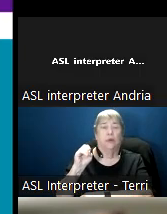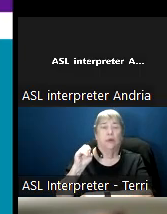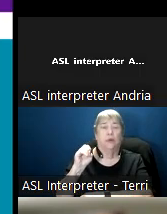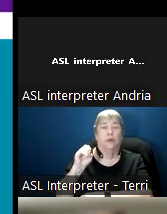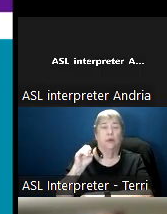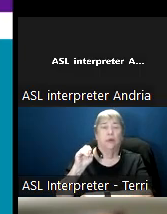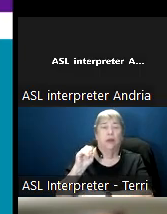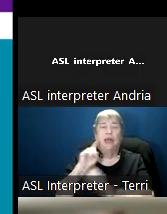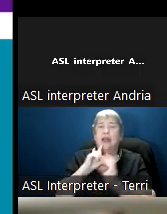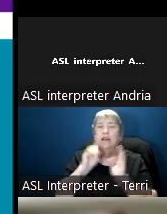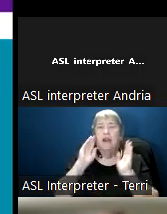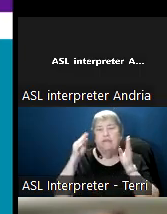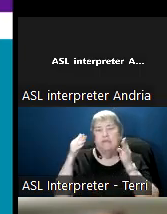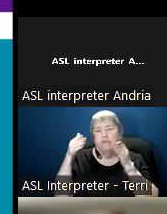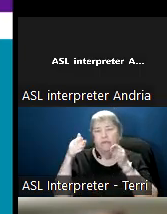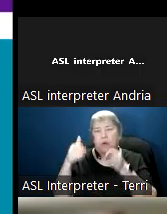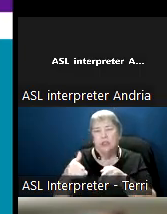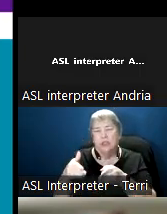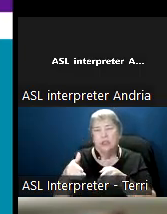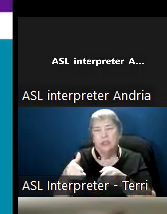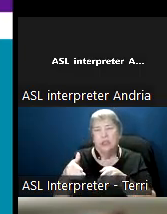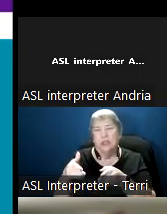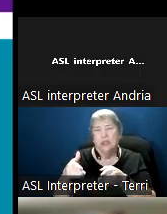it focuses on the